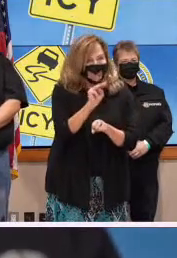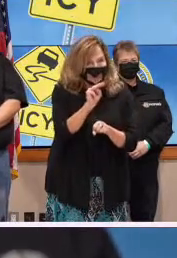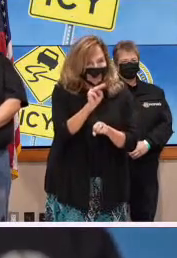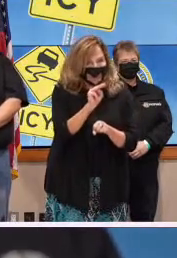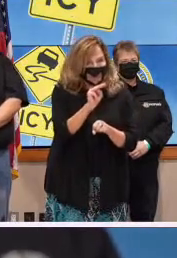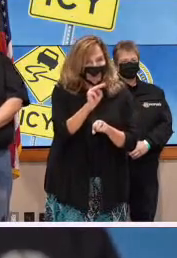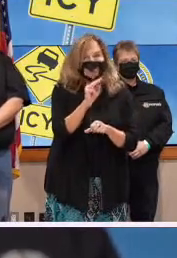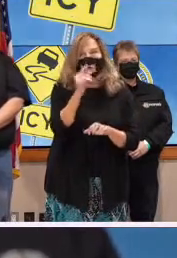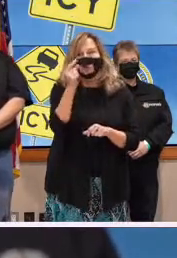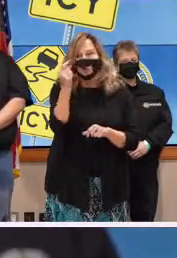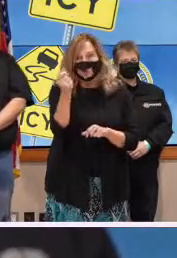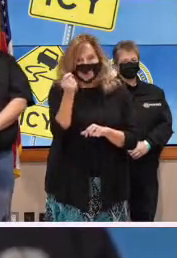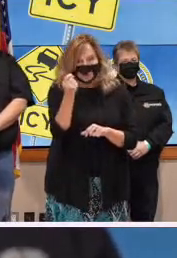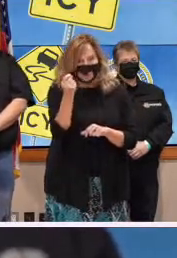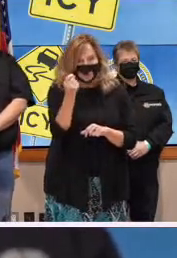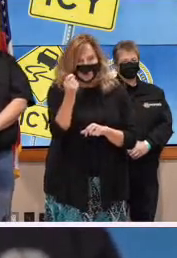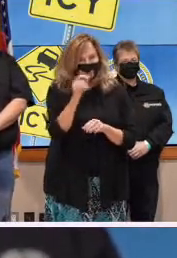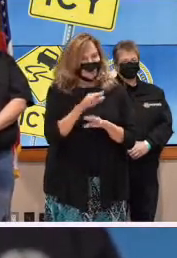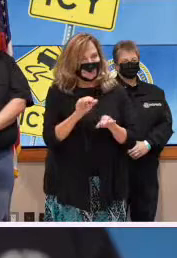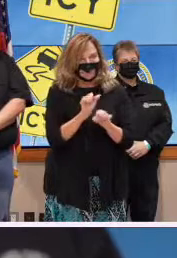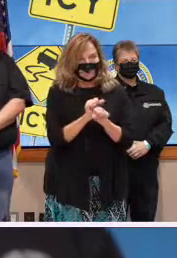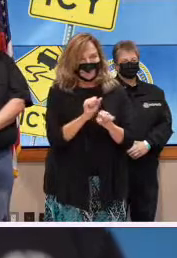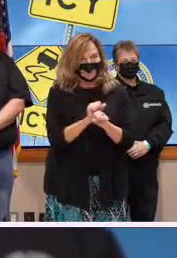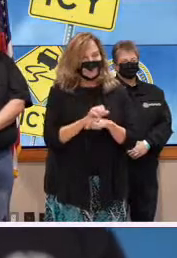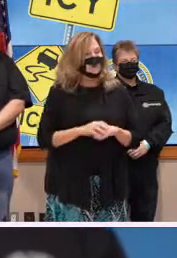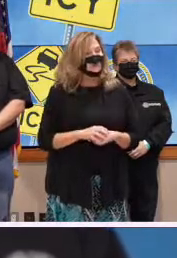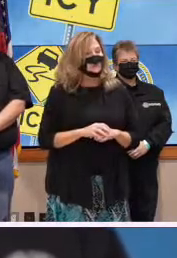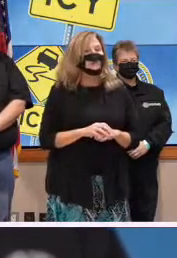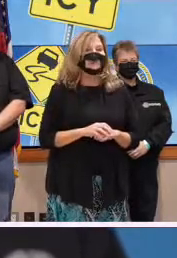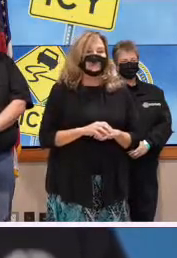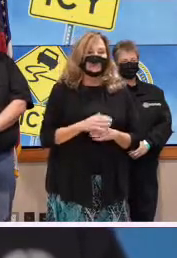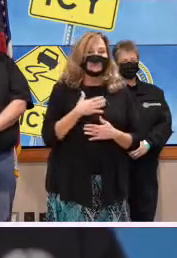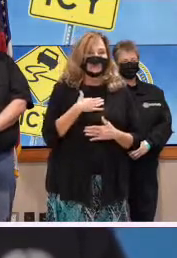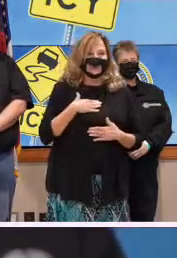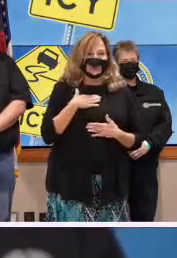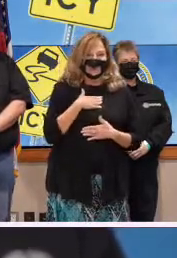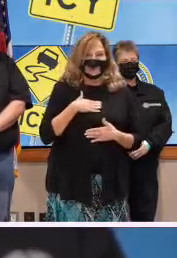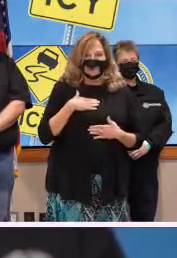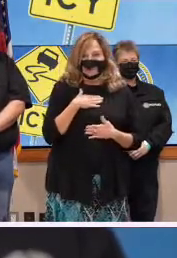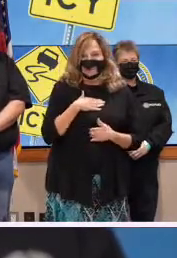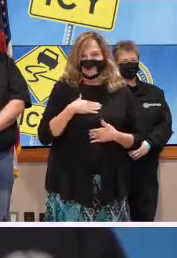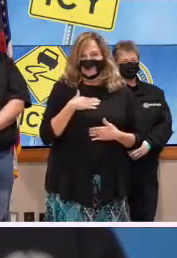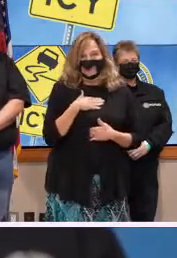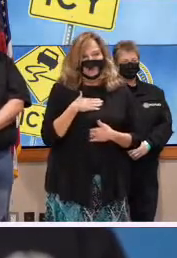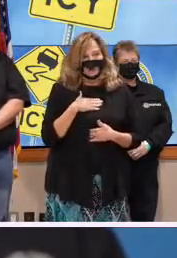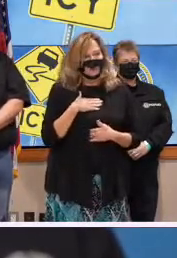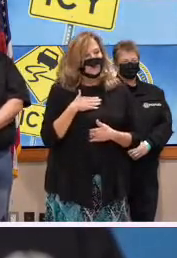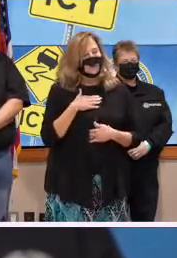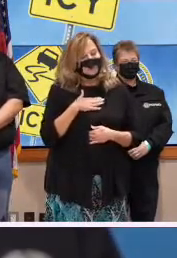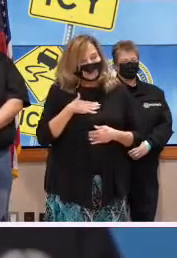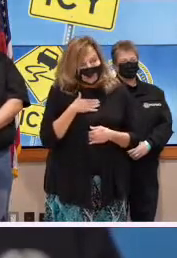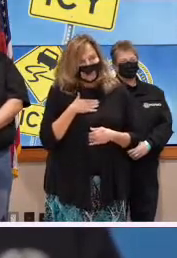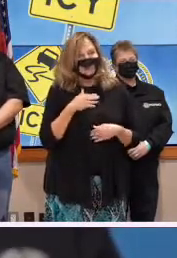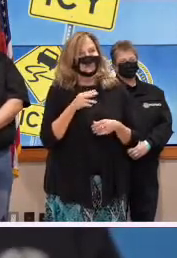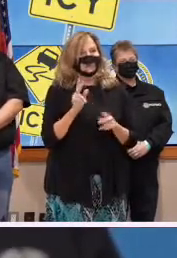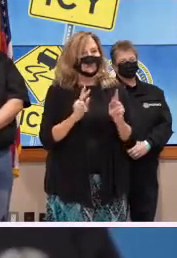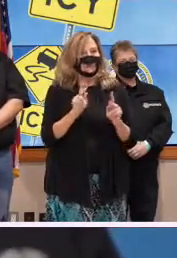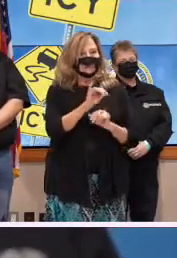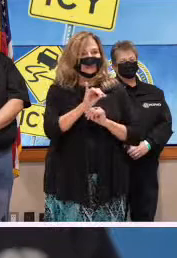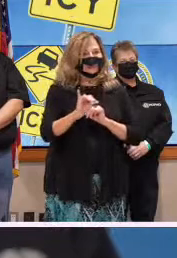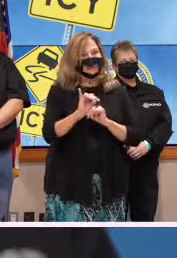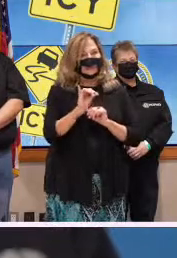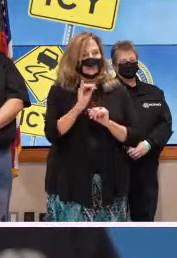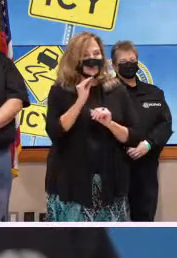asking people in the city of Houston as a whole to please stay off the roads,